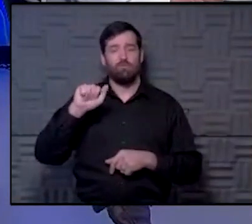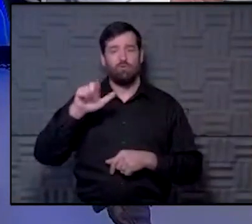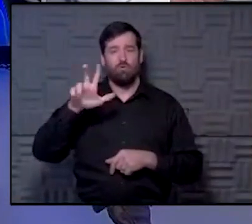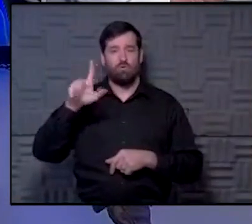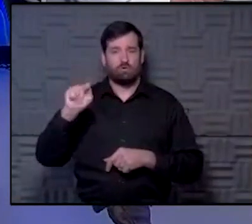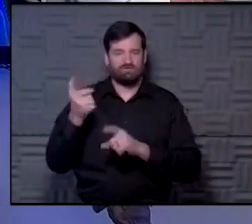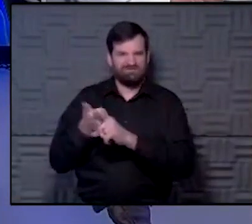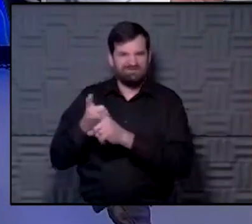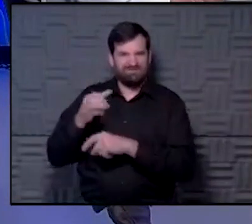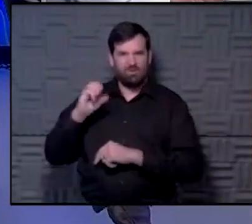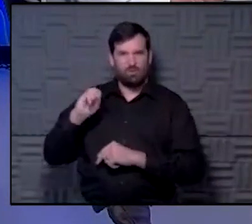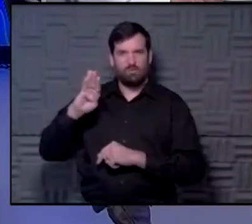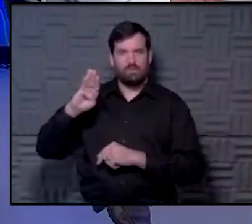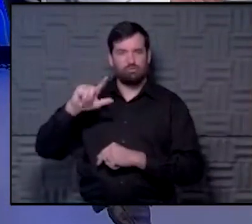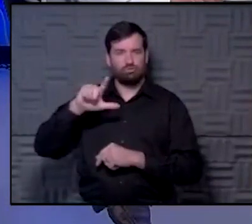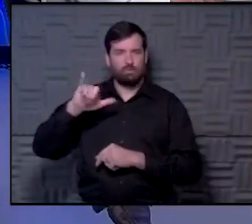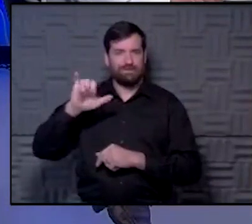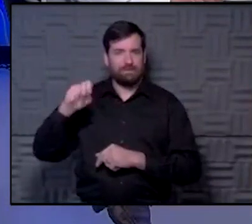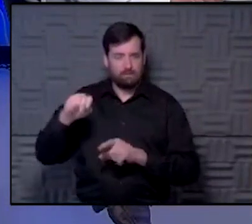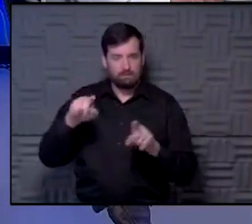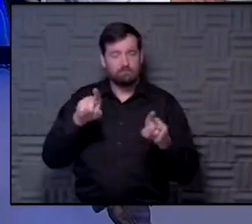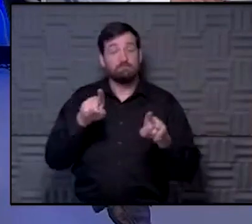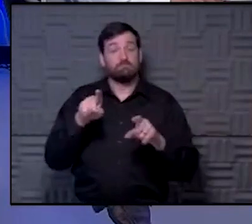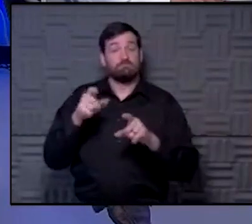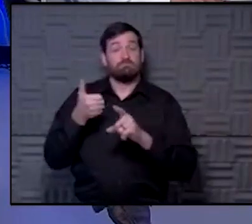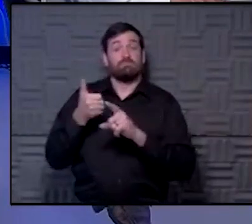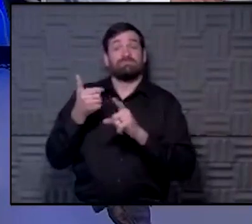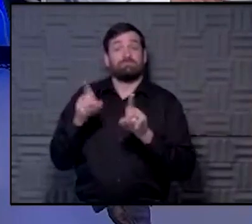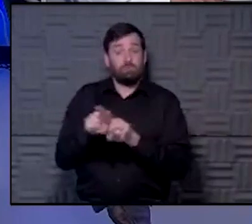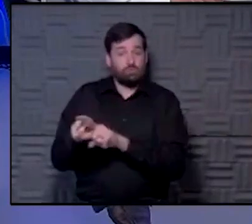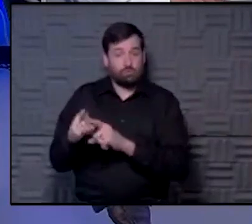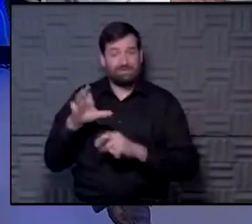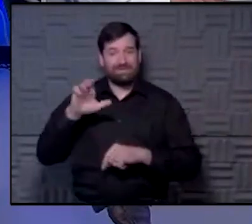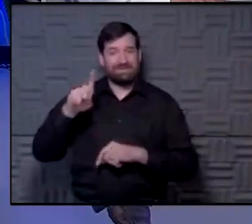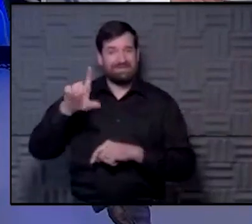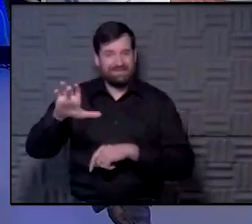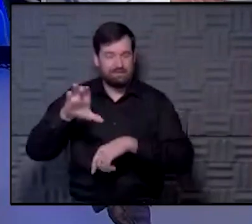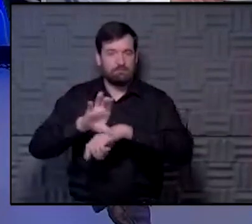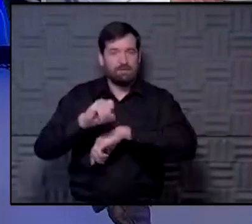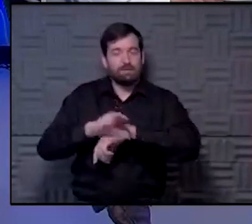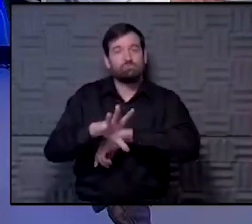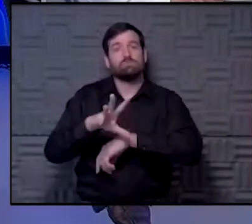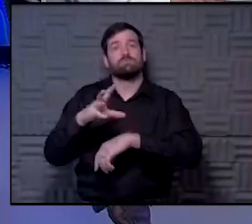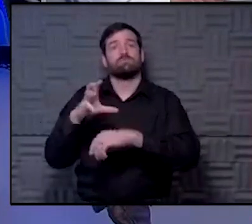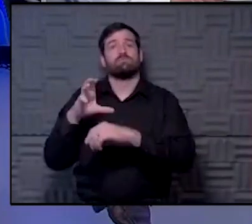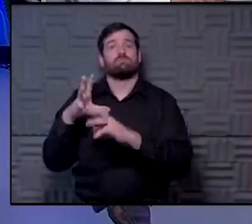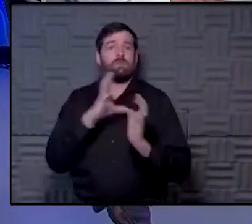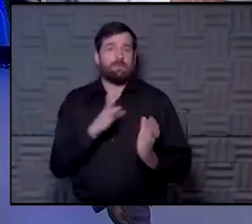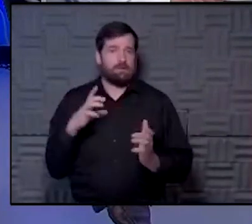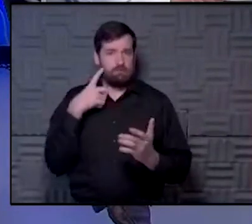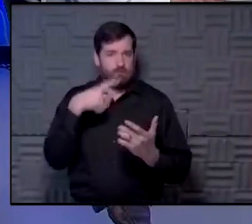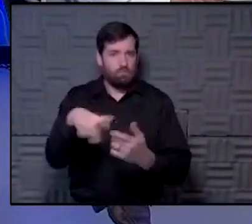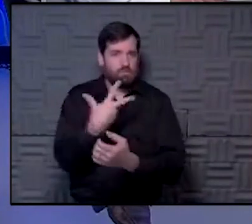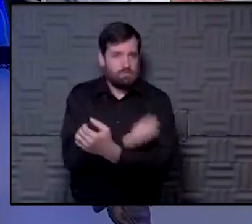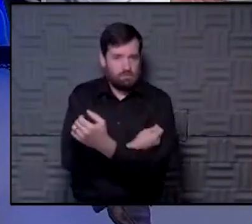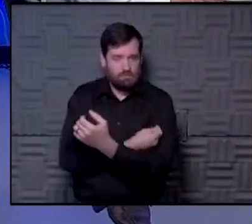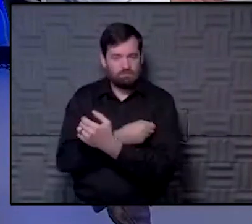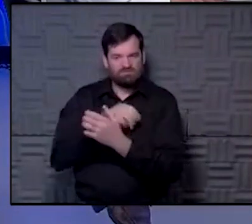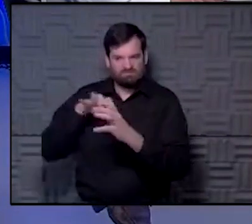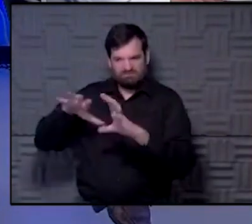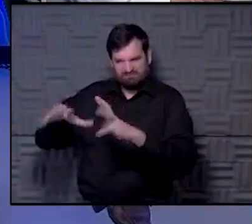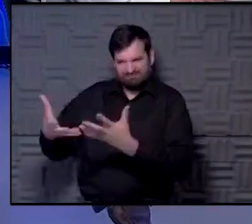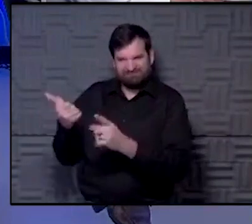physician here and also sits on the CDC Advisory Committee for Immunization Practices, an independent group